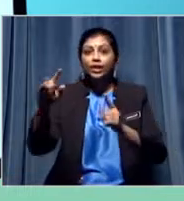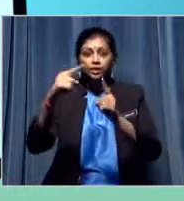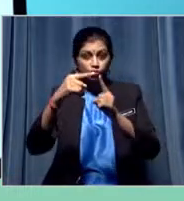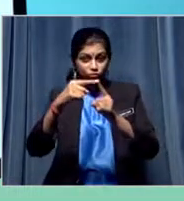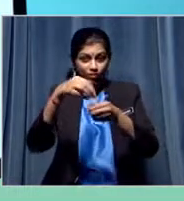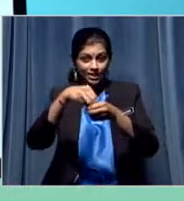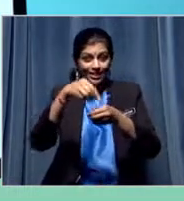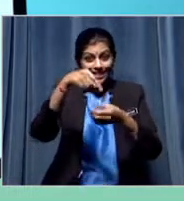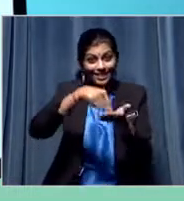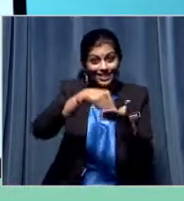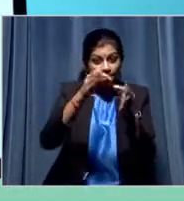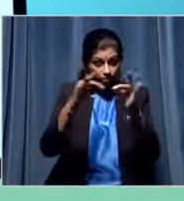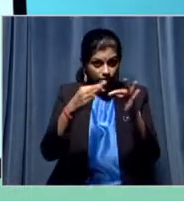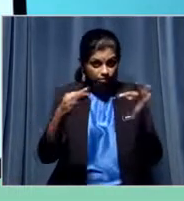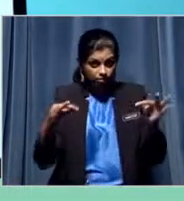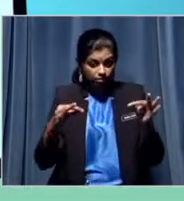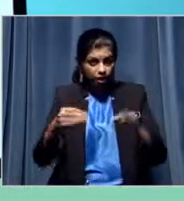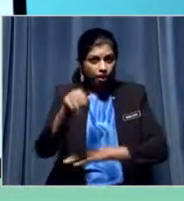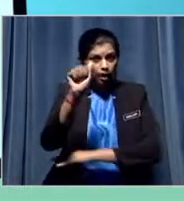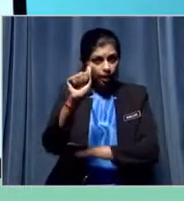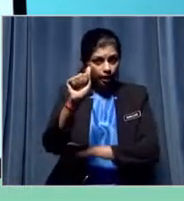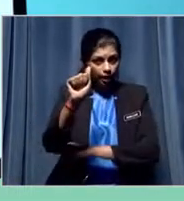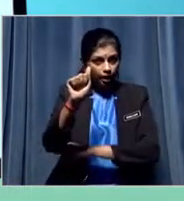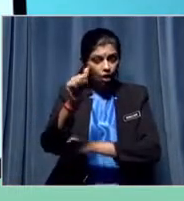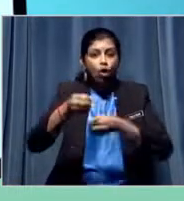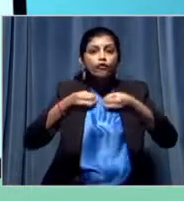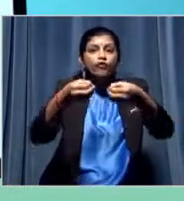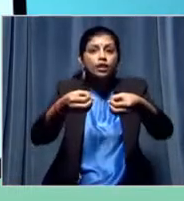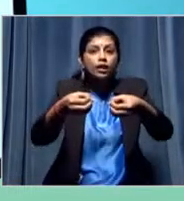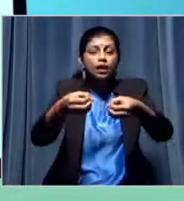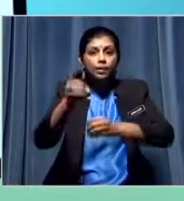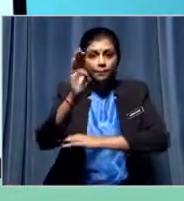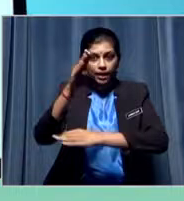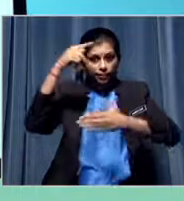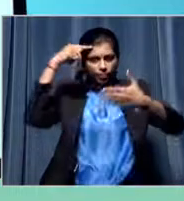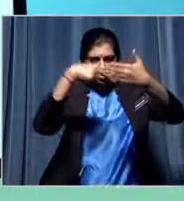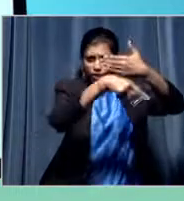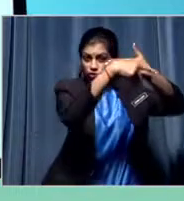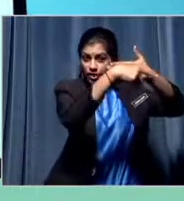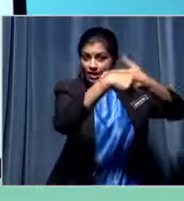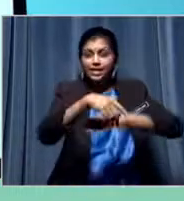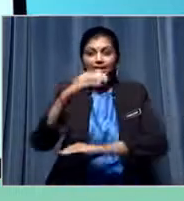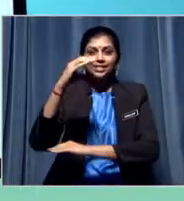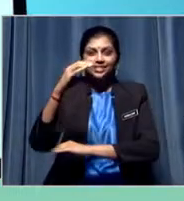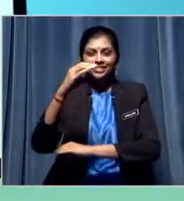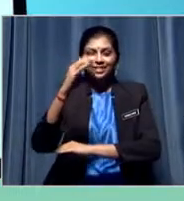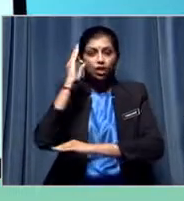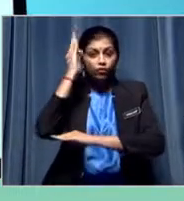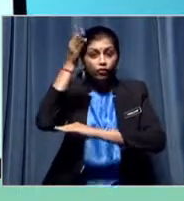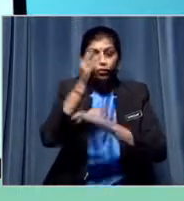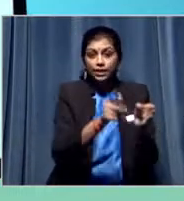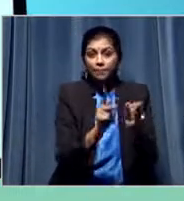sentence? A. Offer, B. Prediction, and C. Future